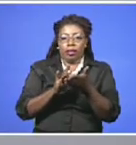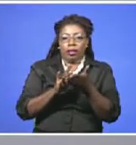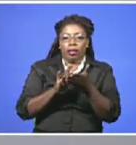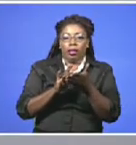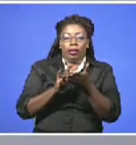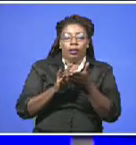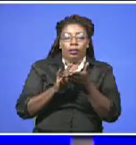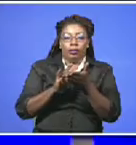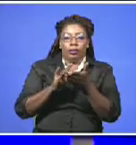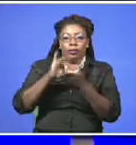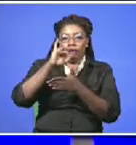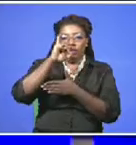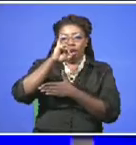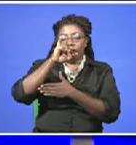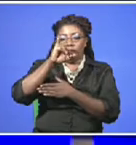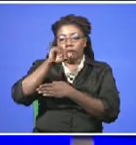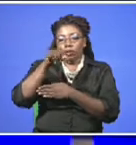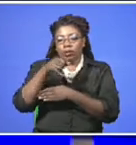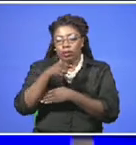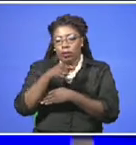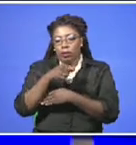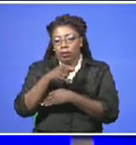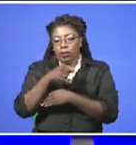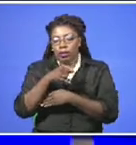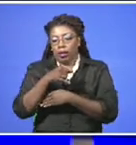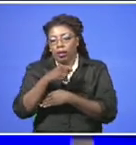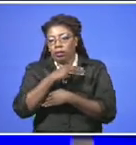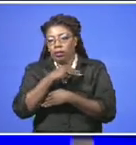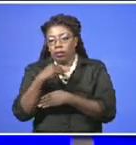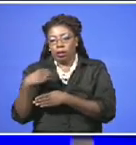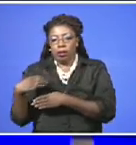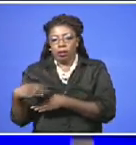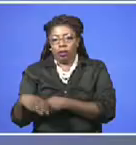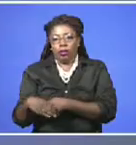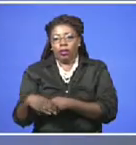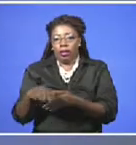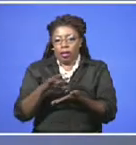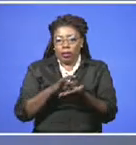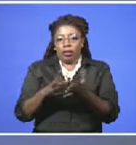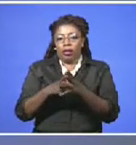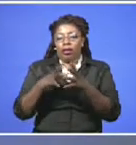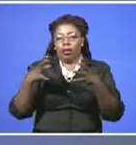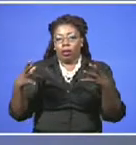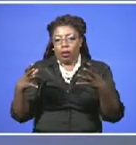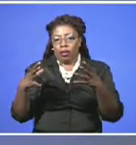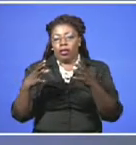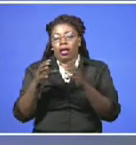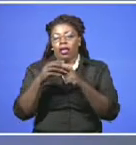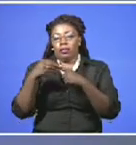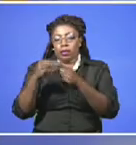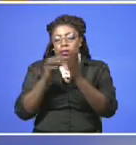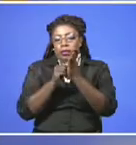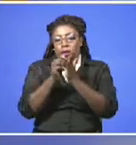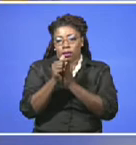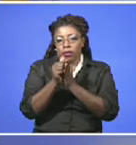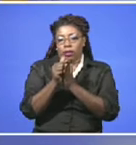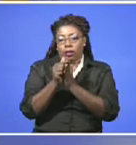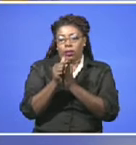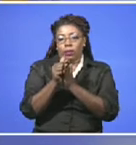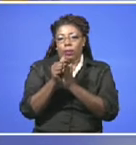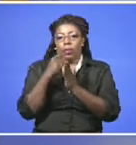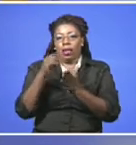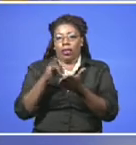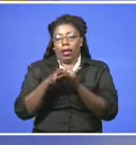and the Russians, they use it in their medicine, especially for cancer. Stubbs says the mushroom, along with sea moss that she